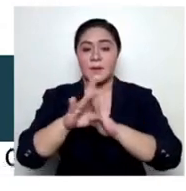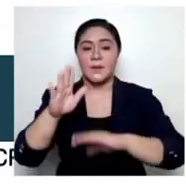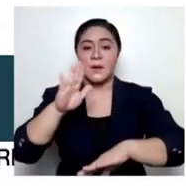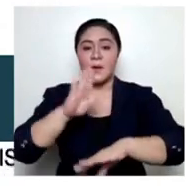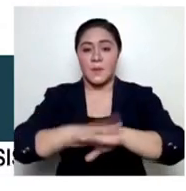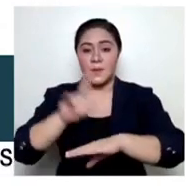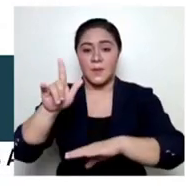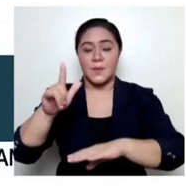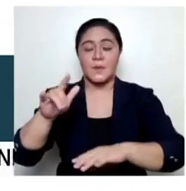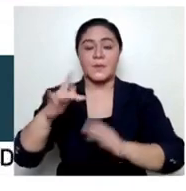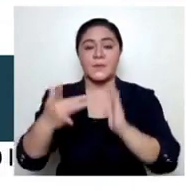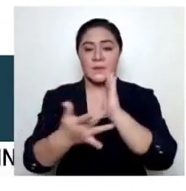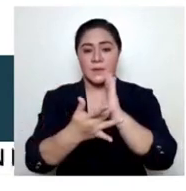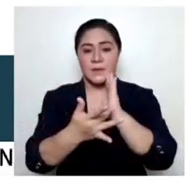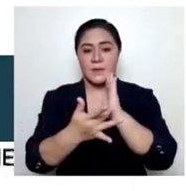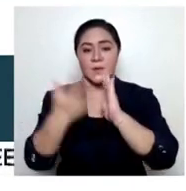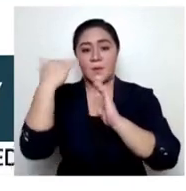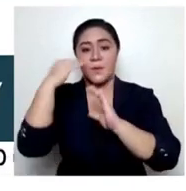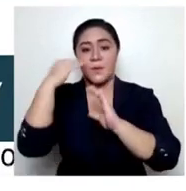sa pagtuklas nito.